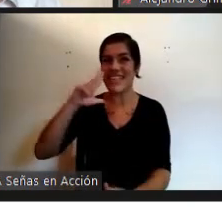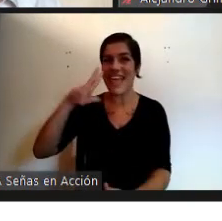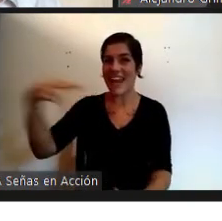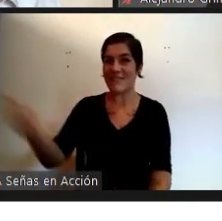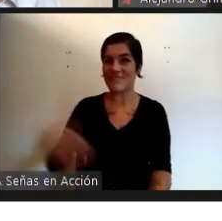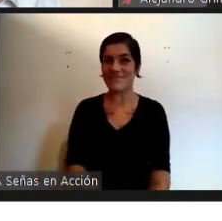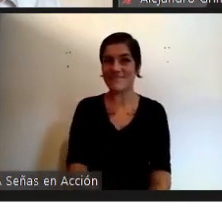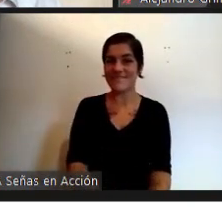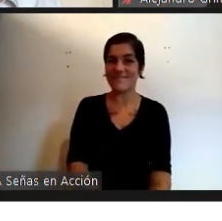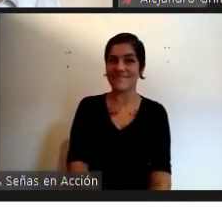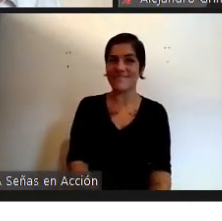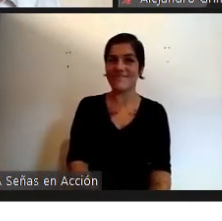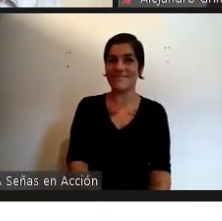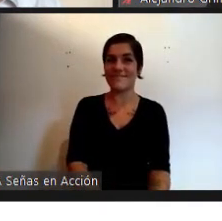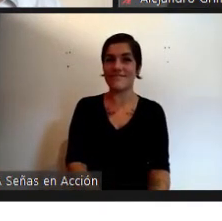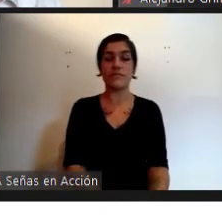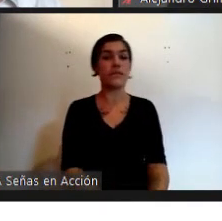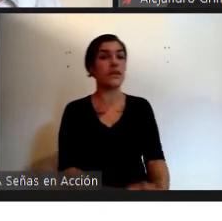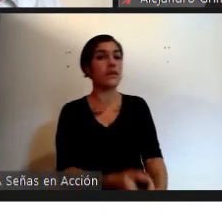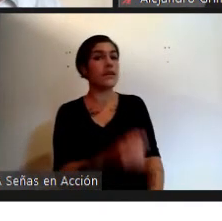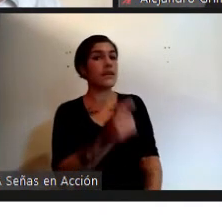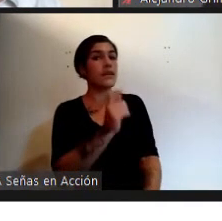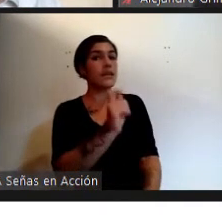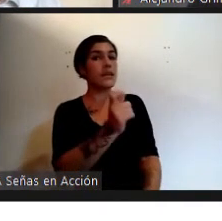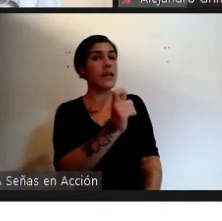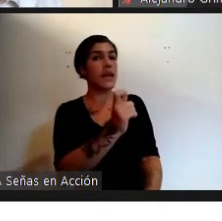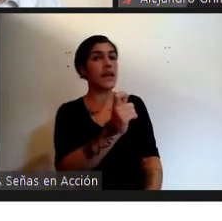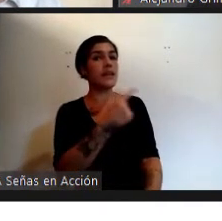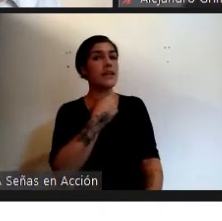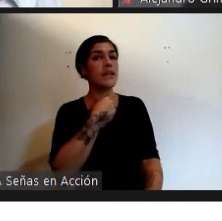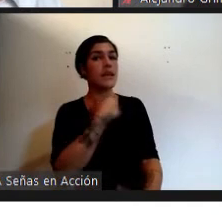I give the floor back to you. Who decides to